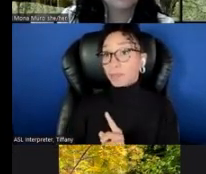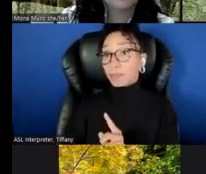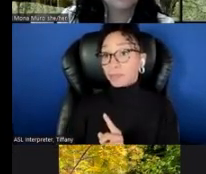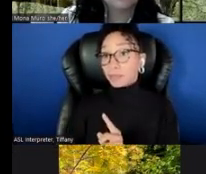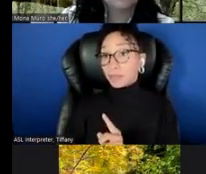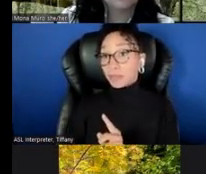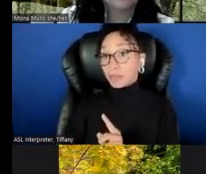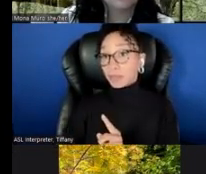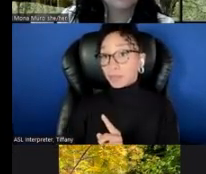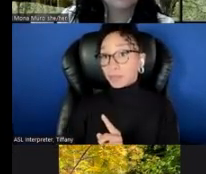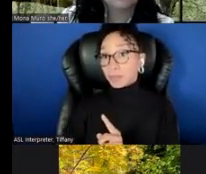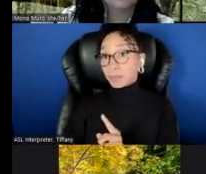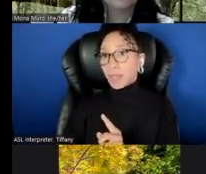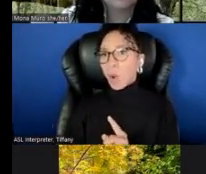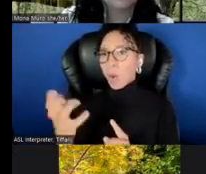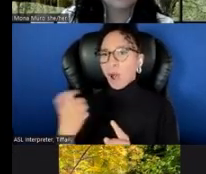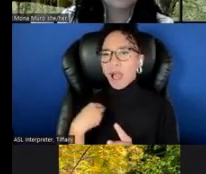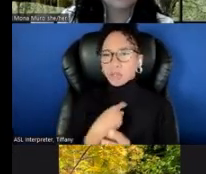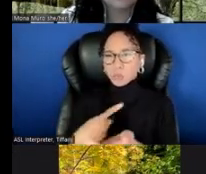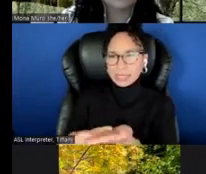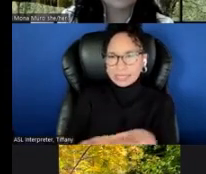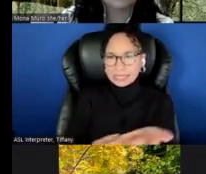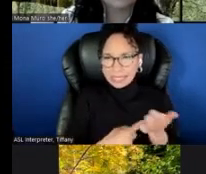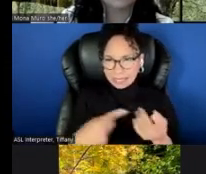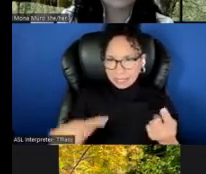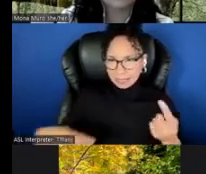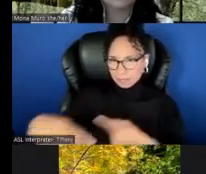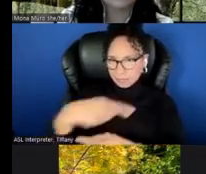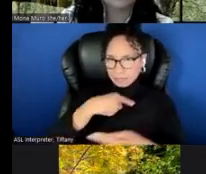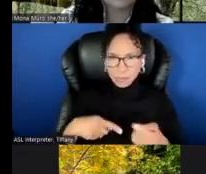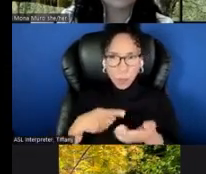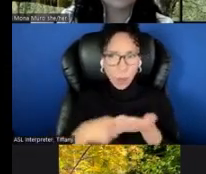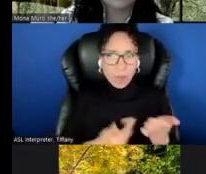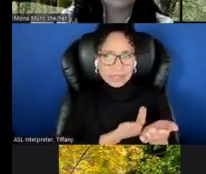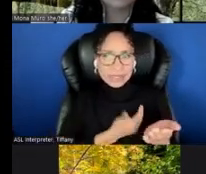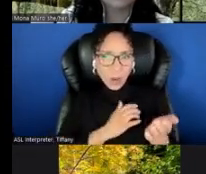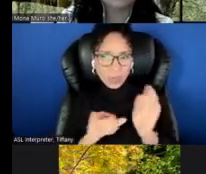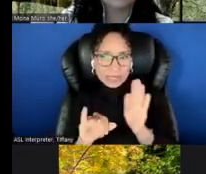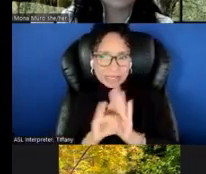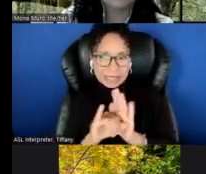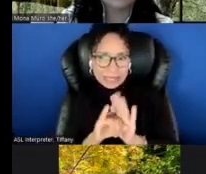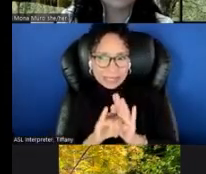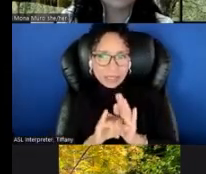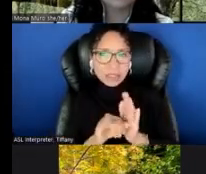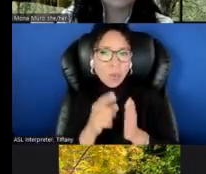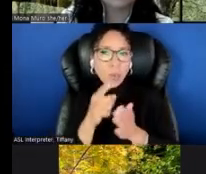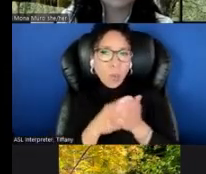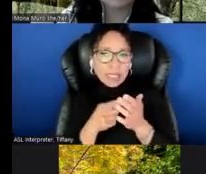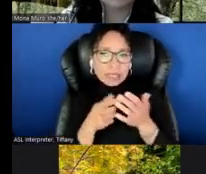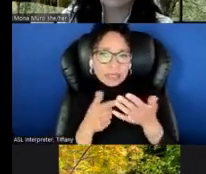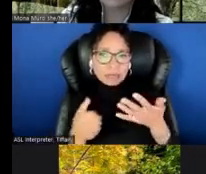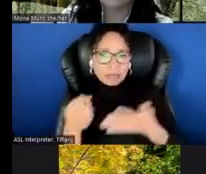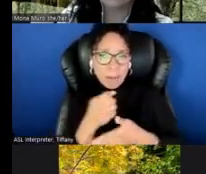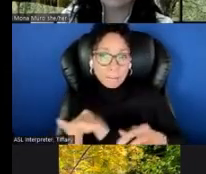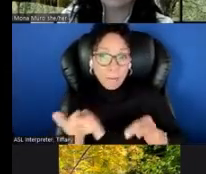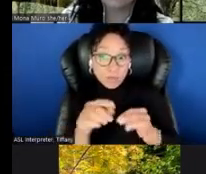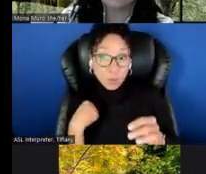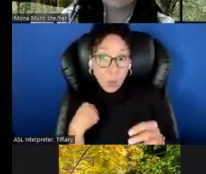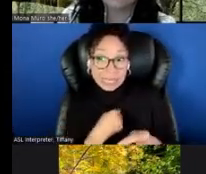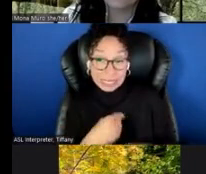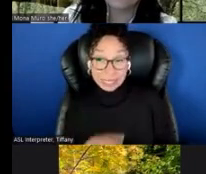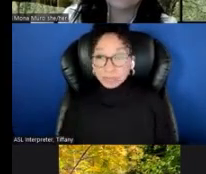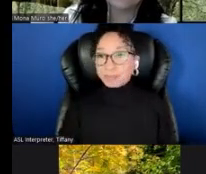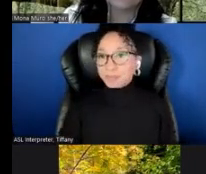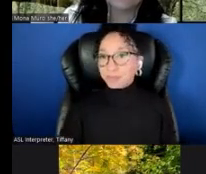ourselves about, what identities are important to us. I identify as a